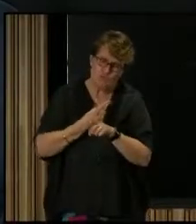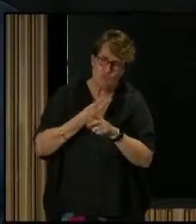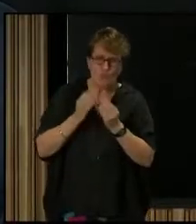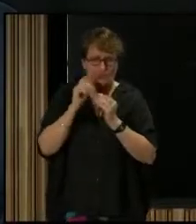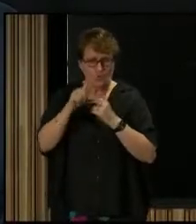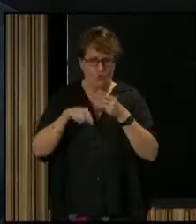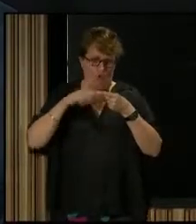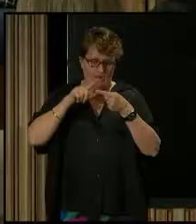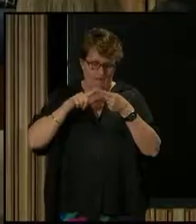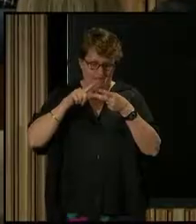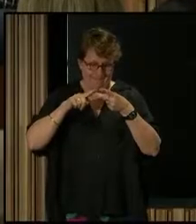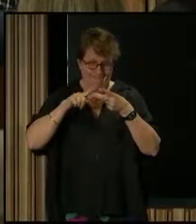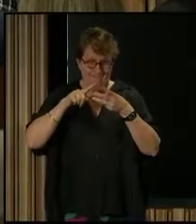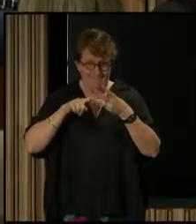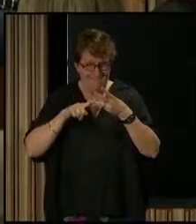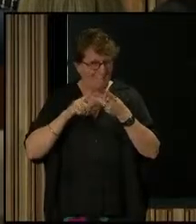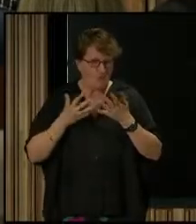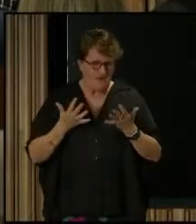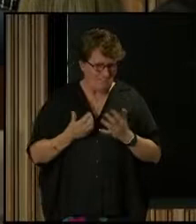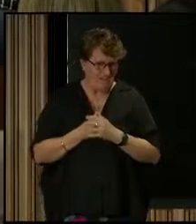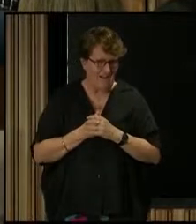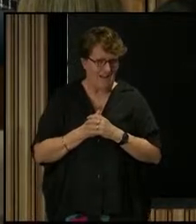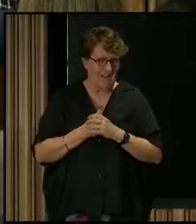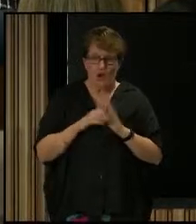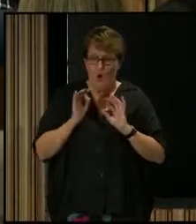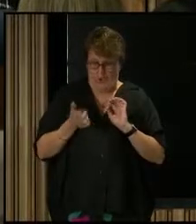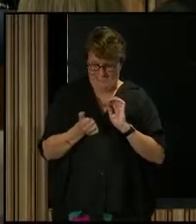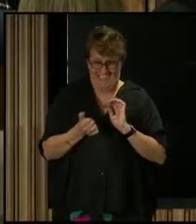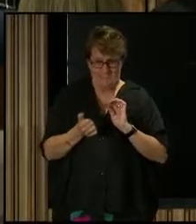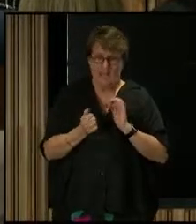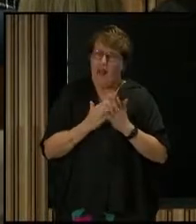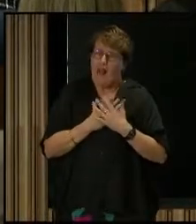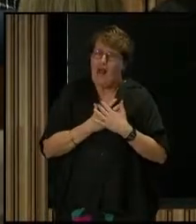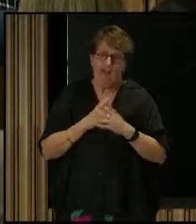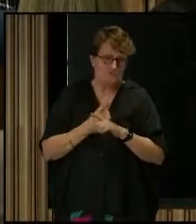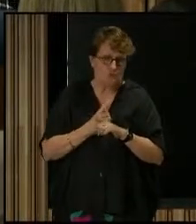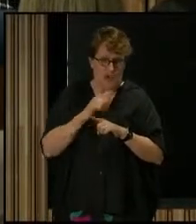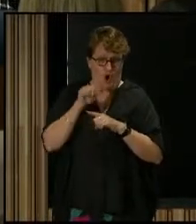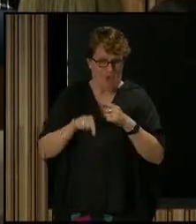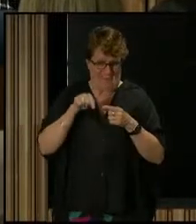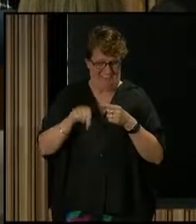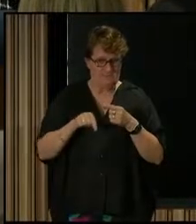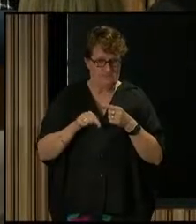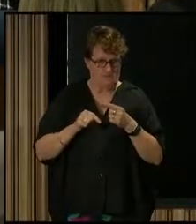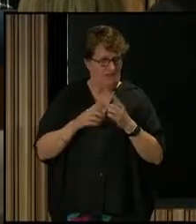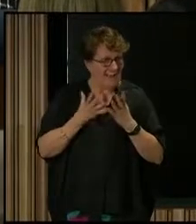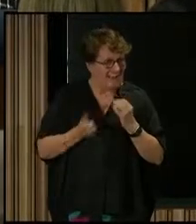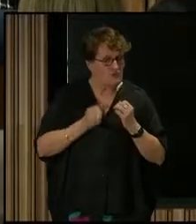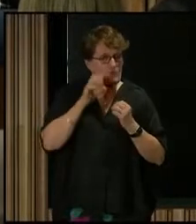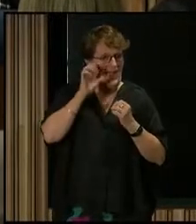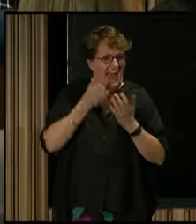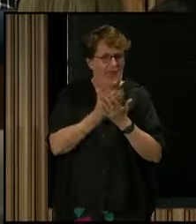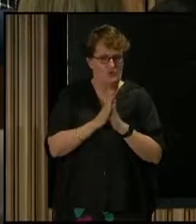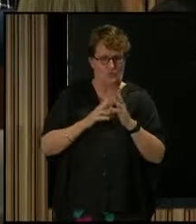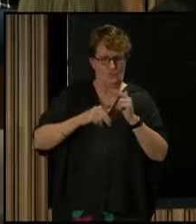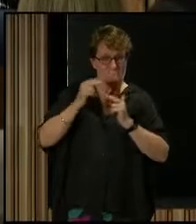this specific thing. Or, you know, send them a little text, love talking with you about this today. Like, keep a little record of how you develop